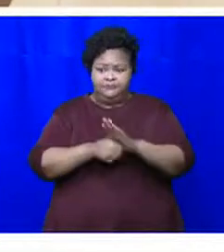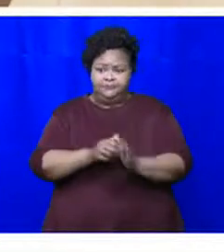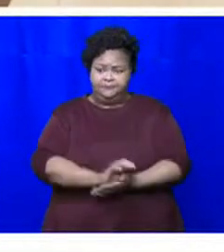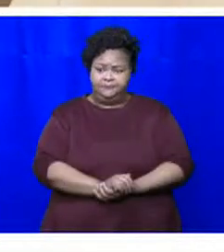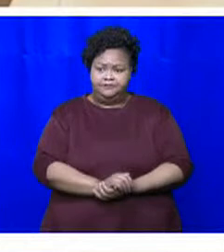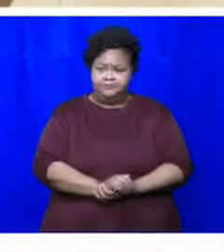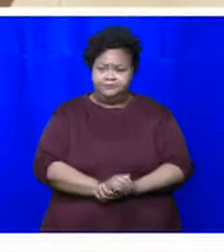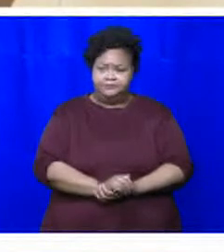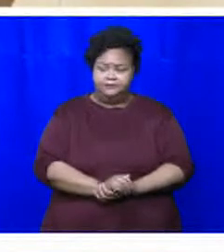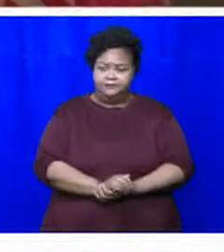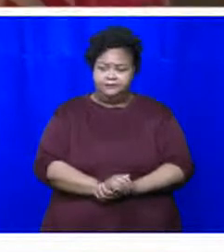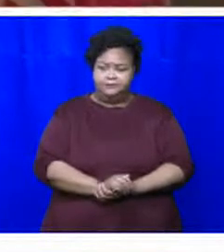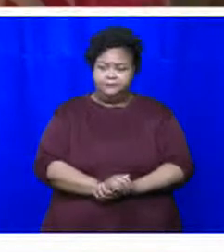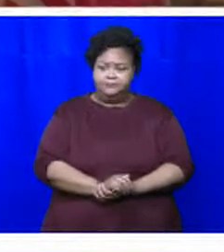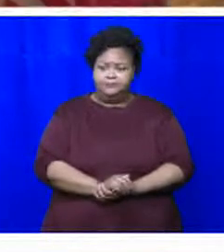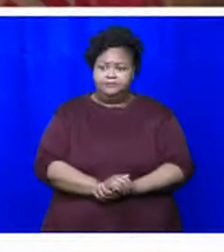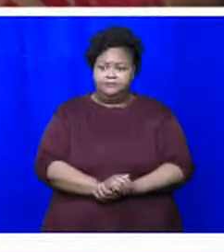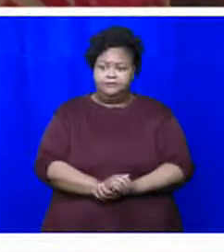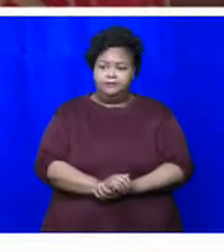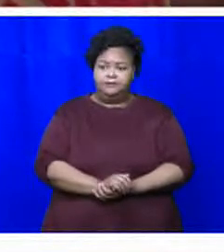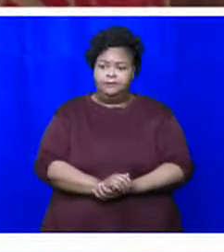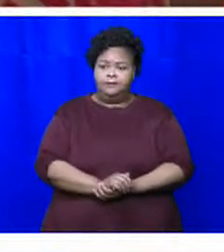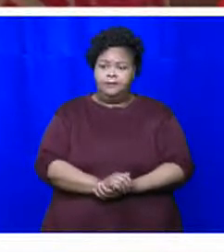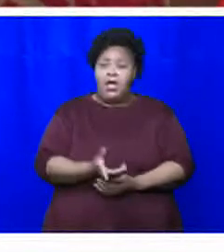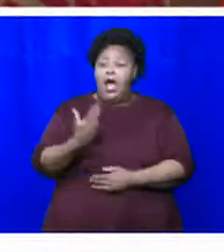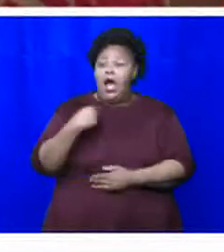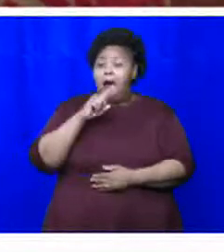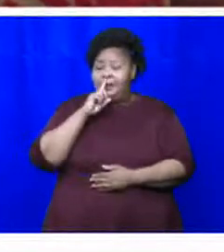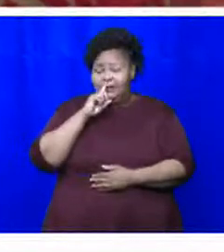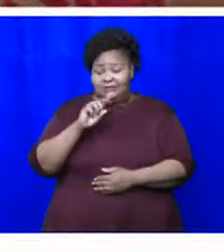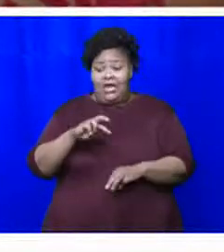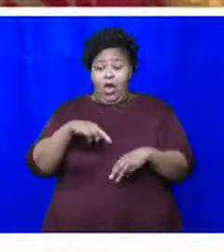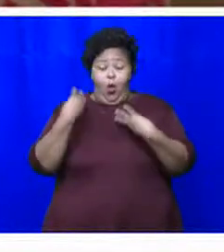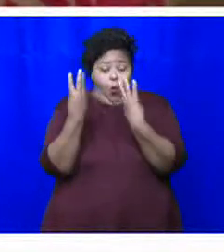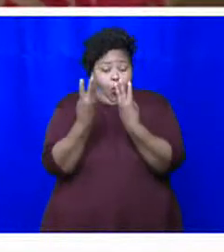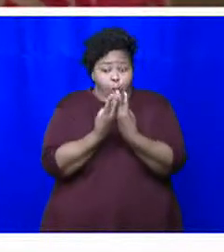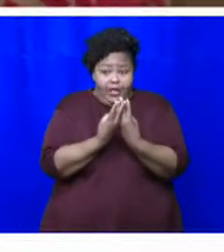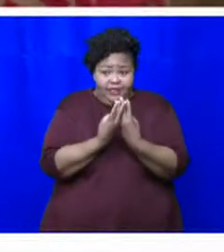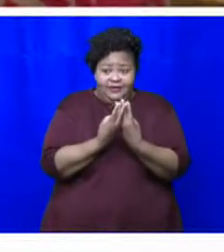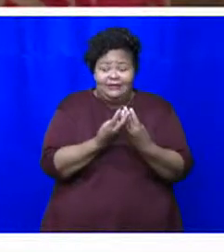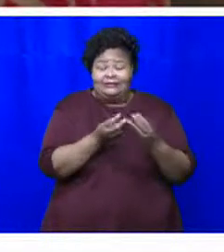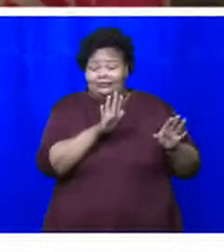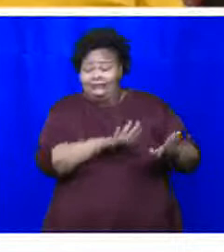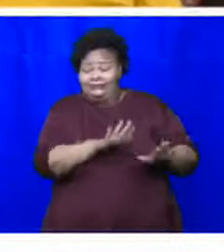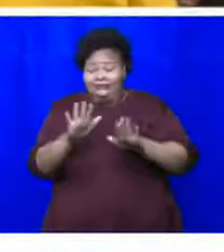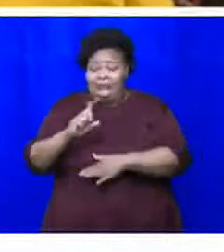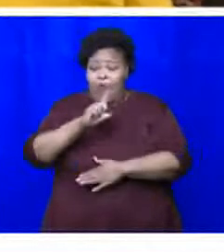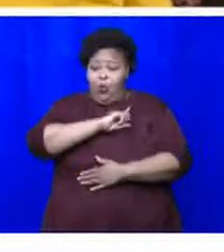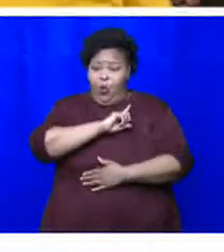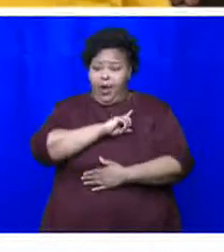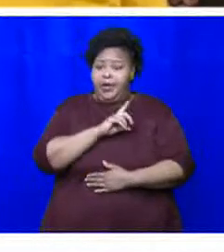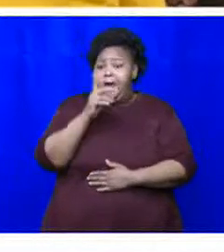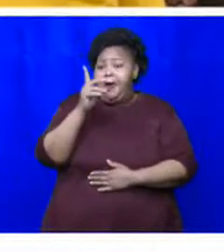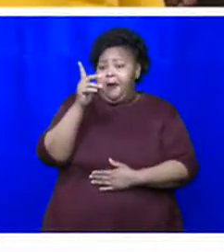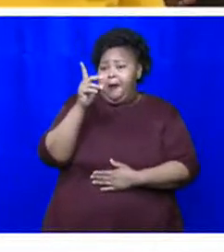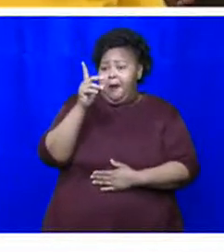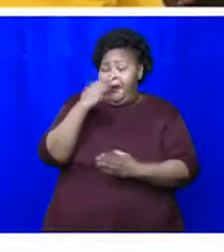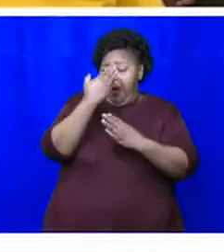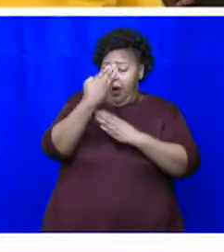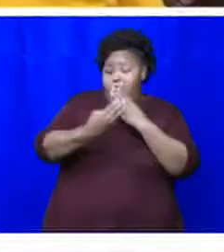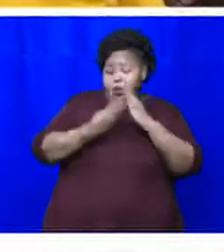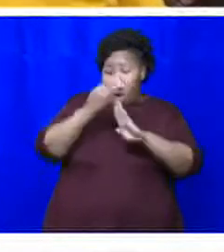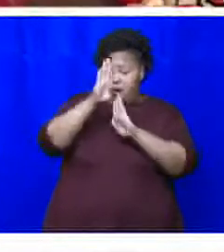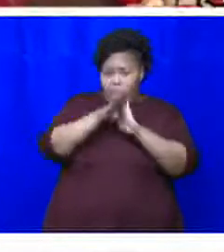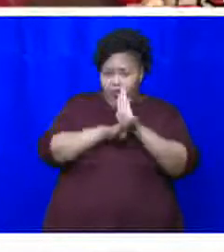challenges are exerting financial stress on our partners and donors. The theme Healing